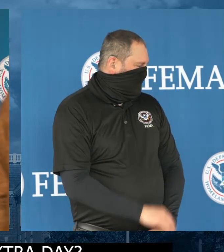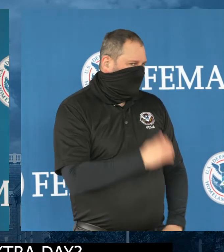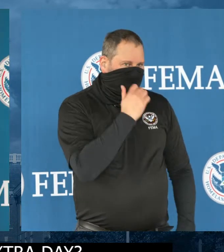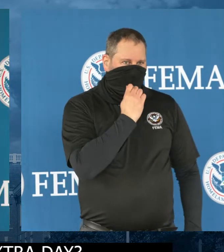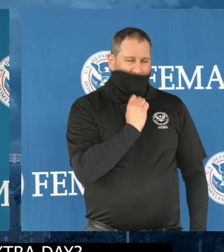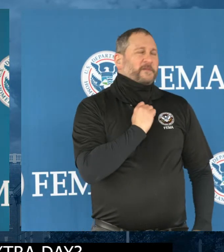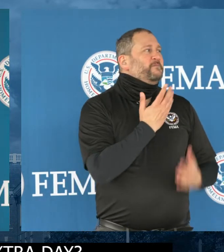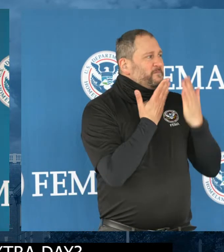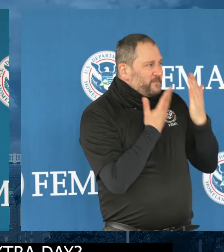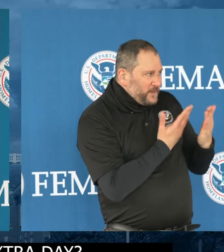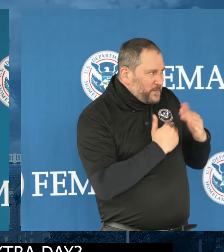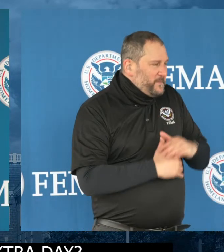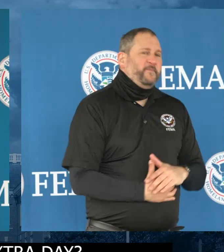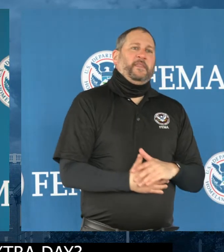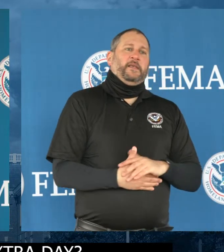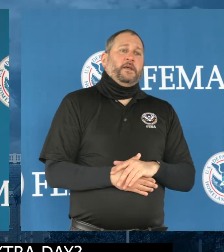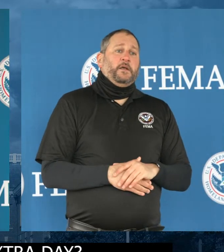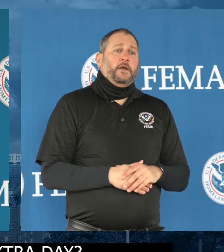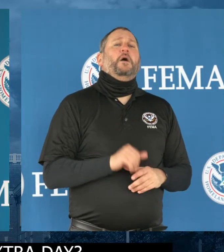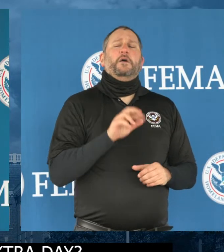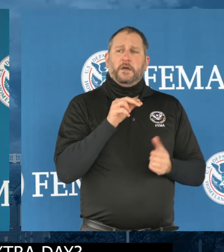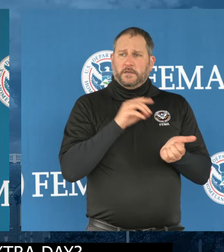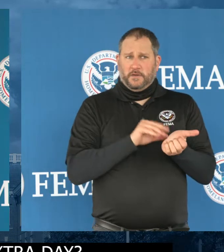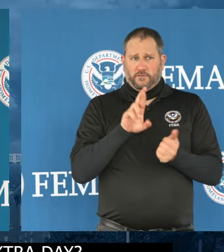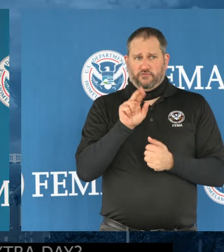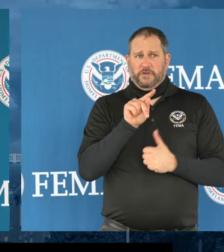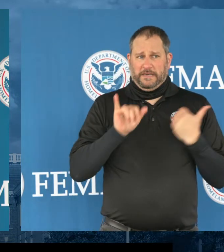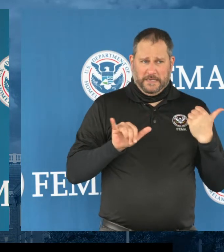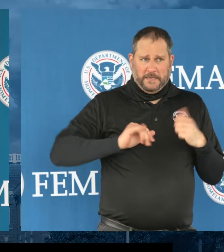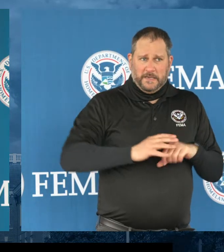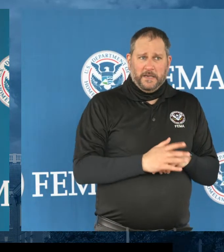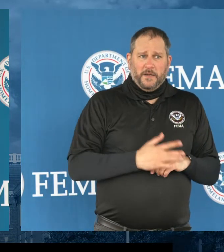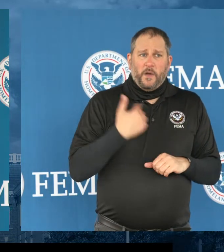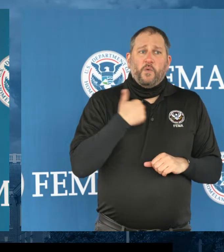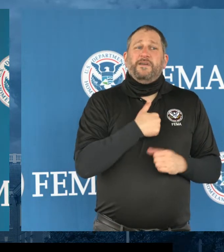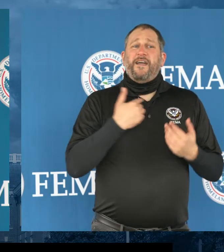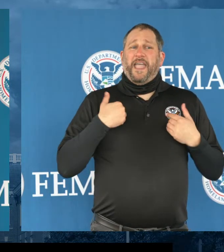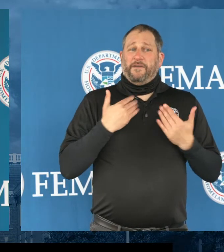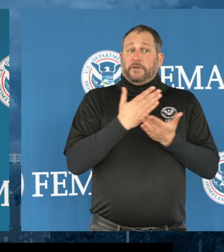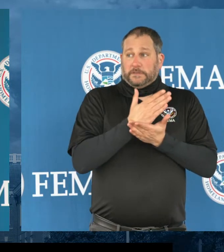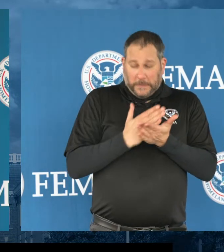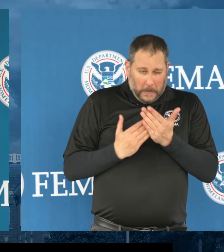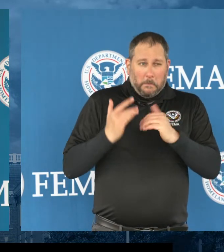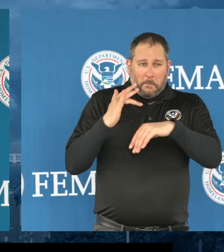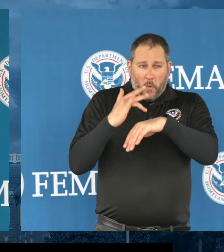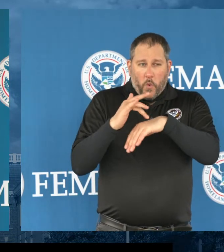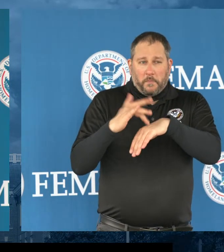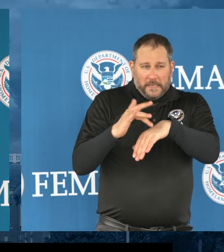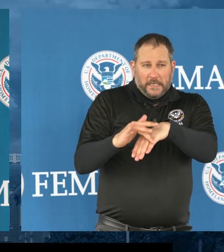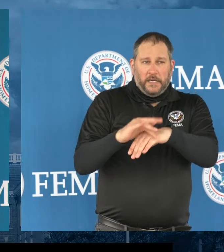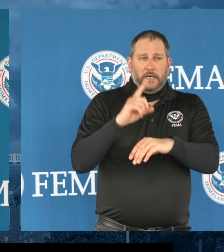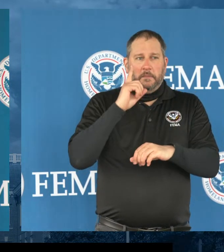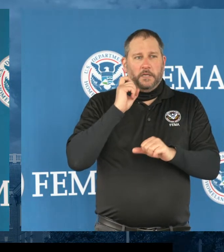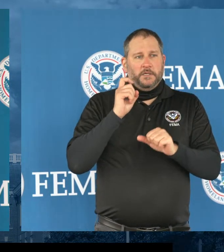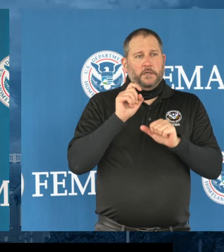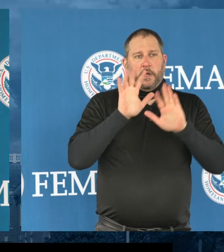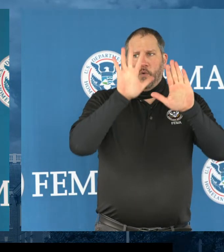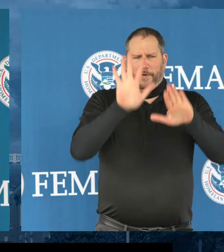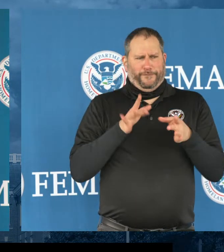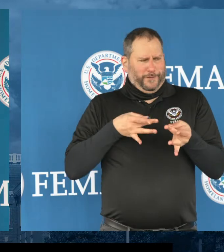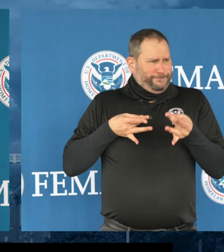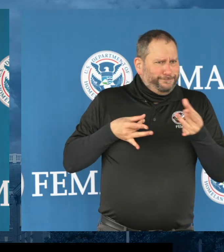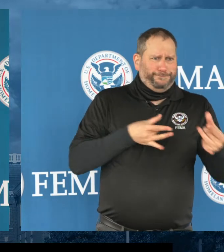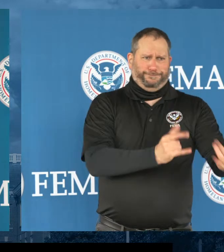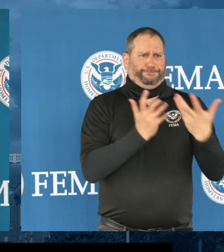Thank you. So we do have some openings, in part because of the great efficiency here, and